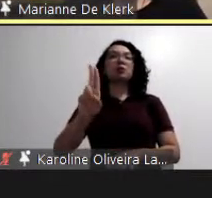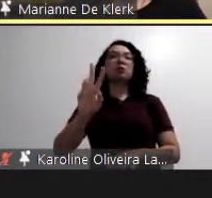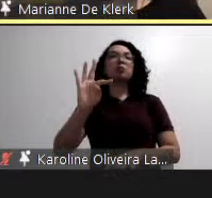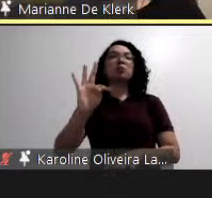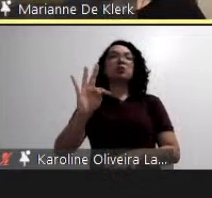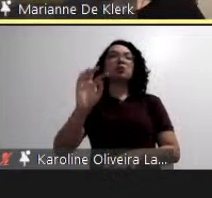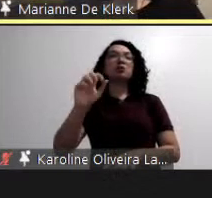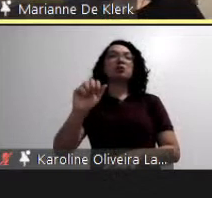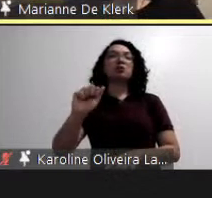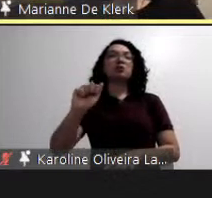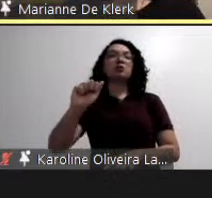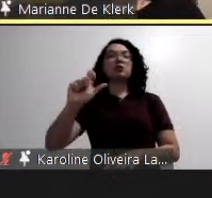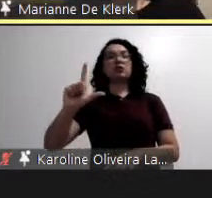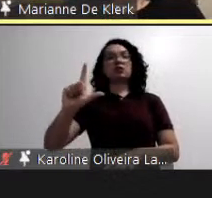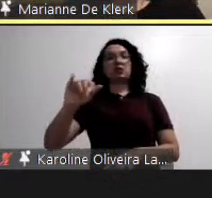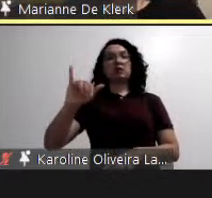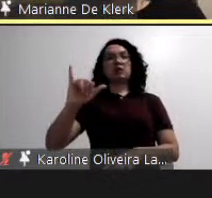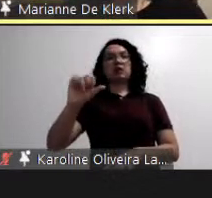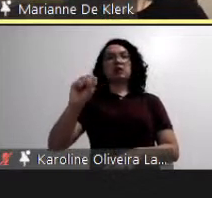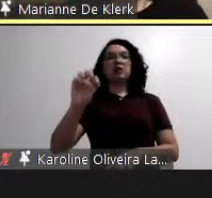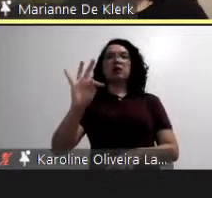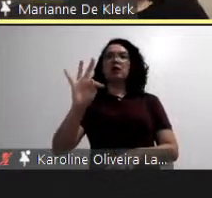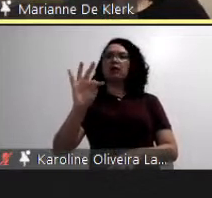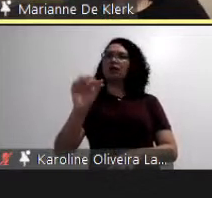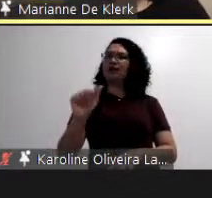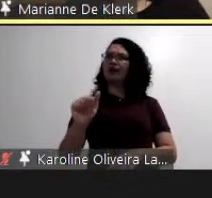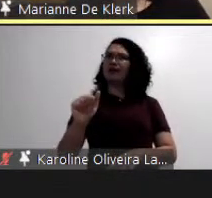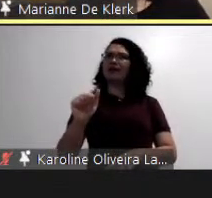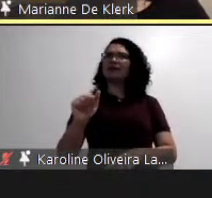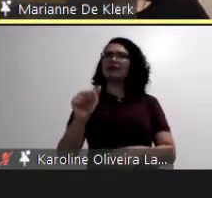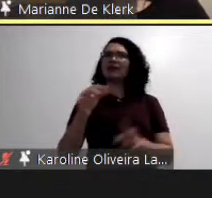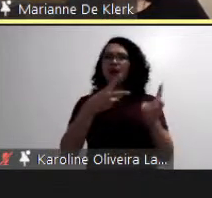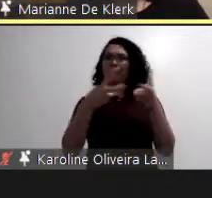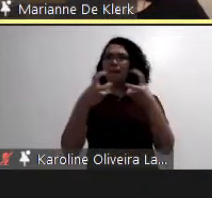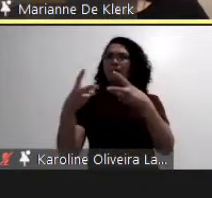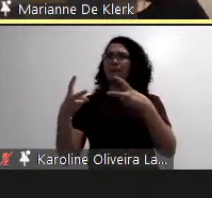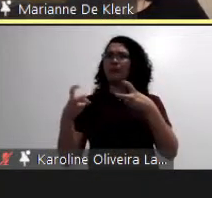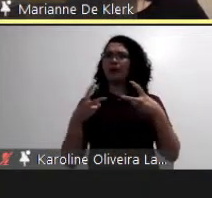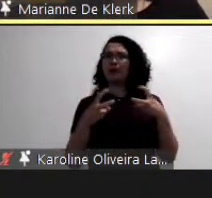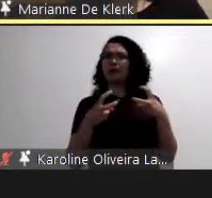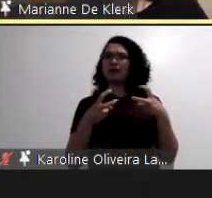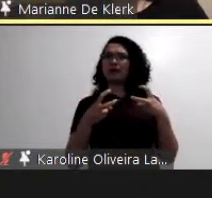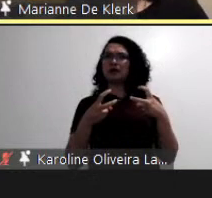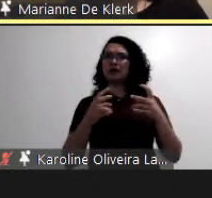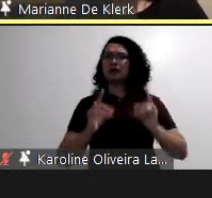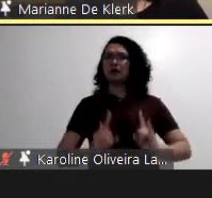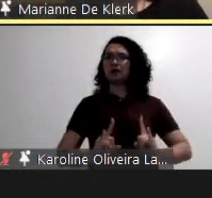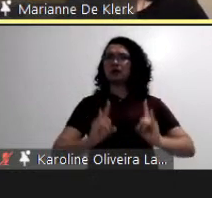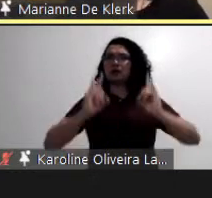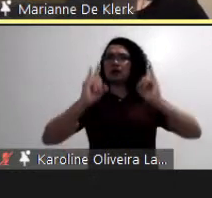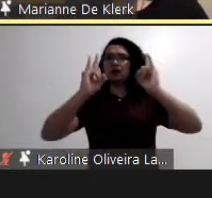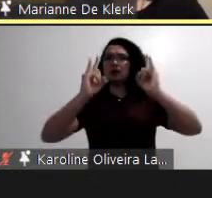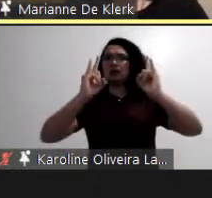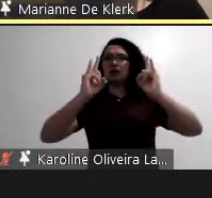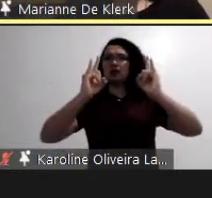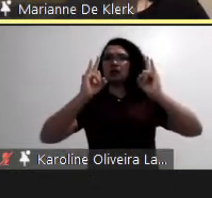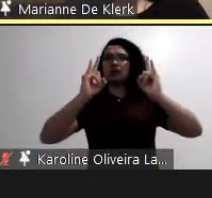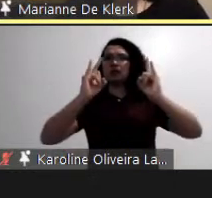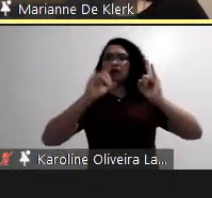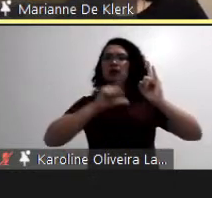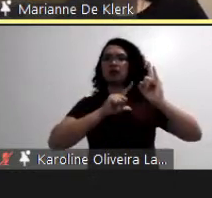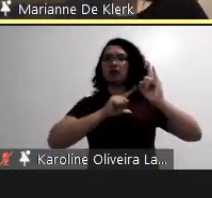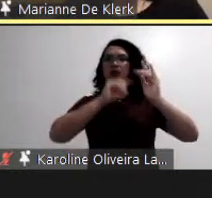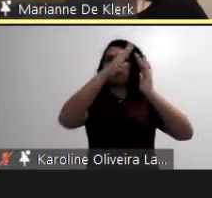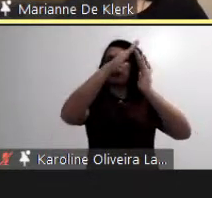the Volkskas building in the background. This is actually seen from the roof of the TPA we're going to look at, but it's a building that dominates